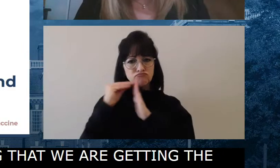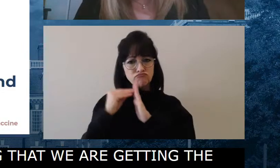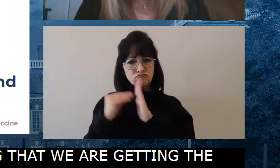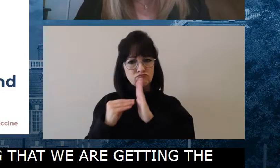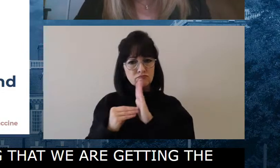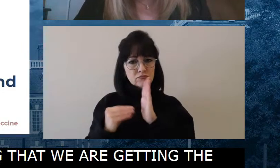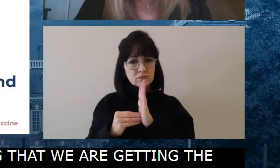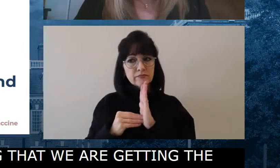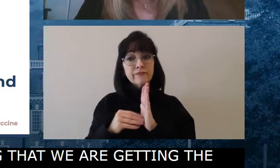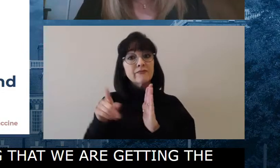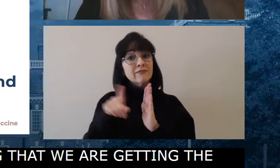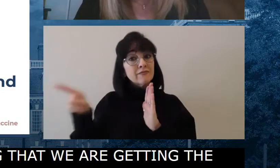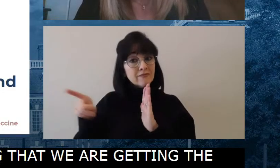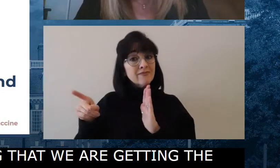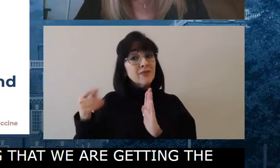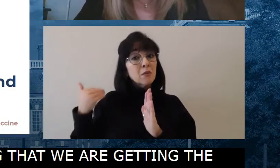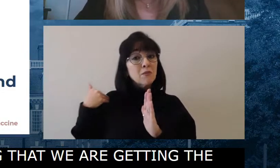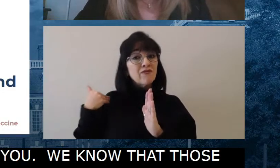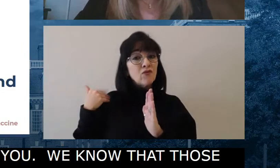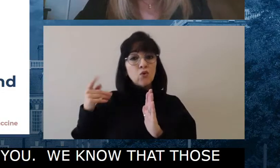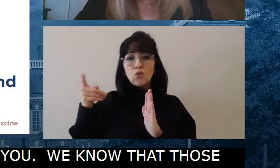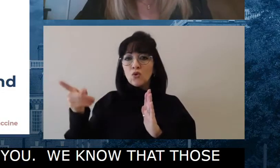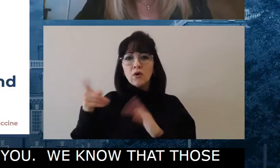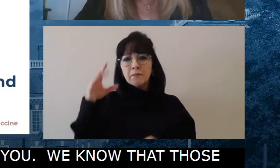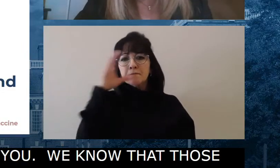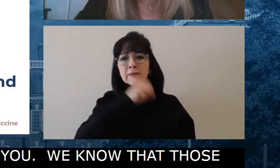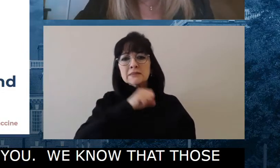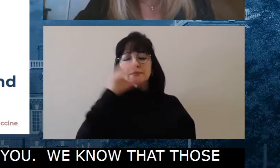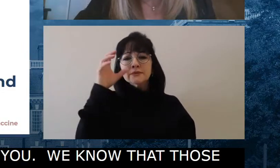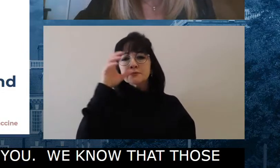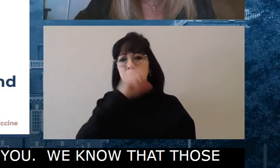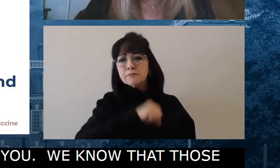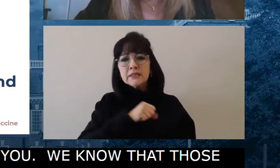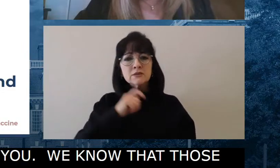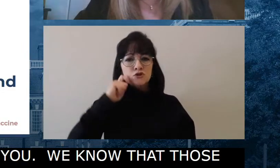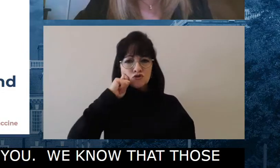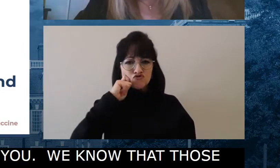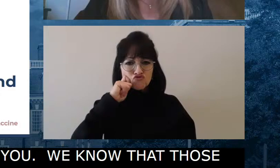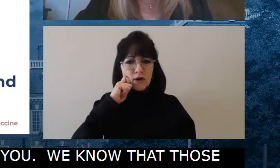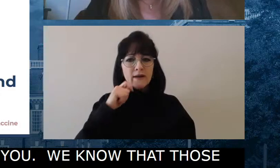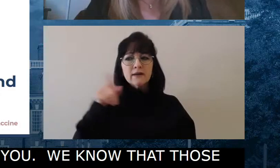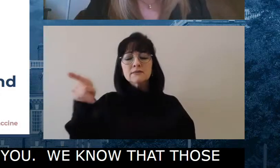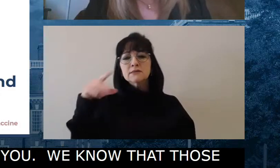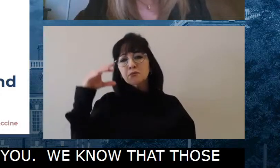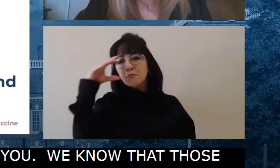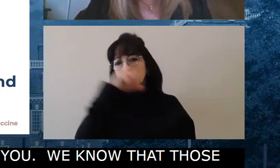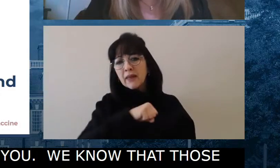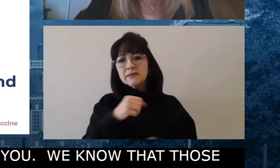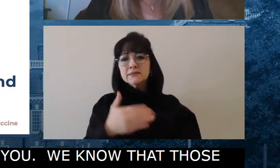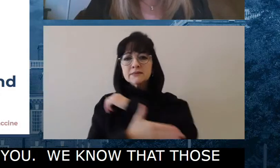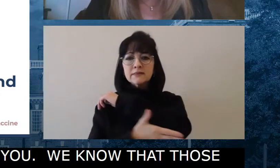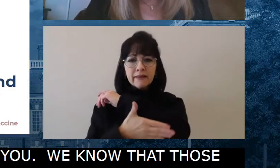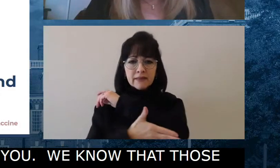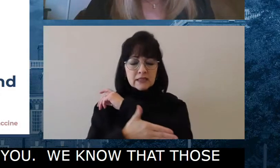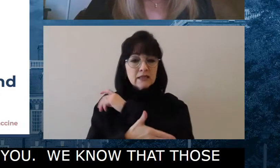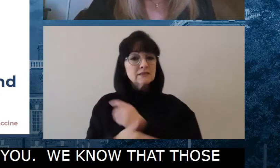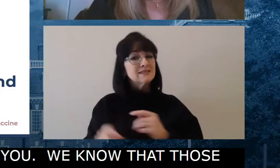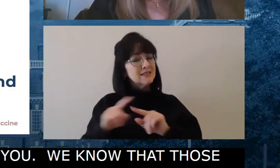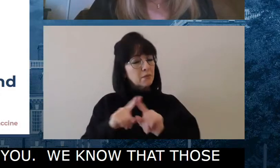race and ethnicity data, and there's a variety of reasons for that, but we are working really hard to get the most